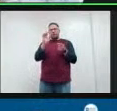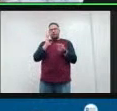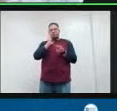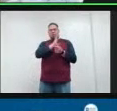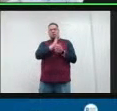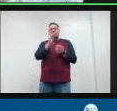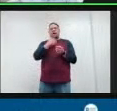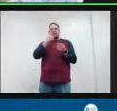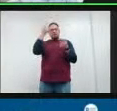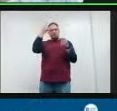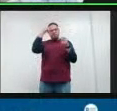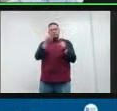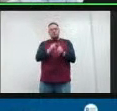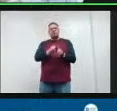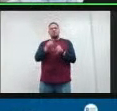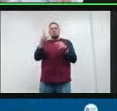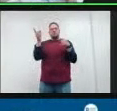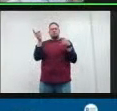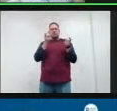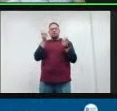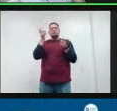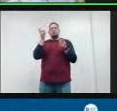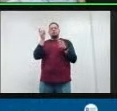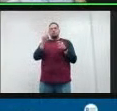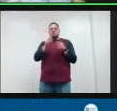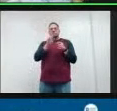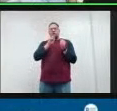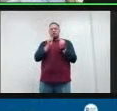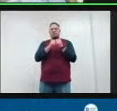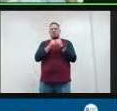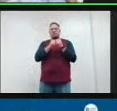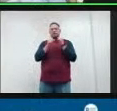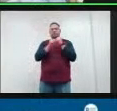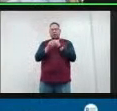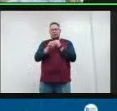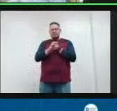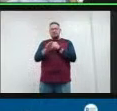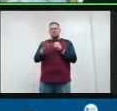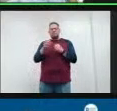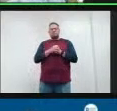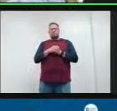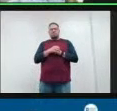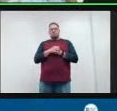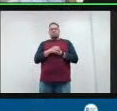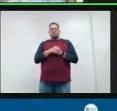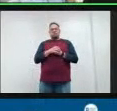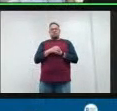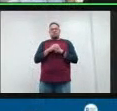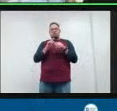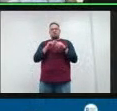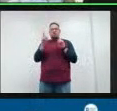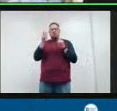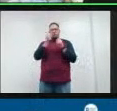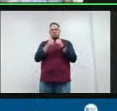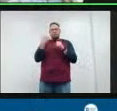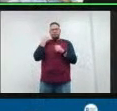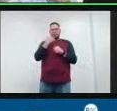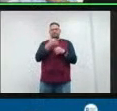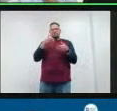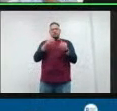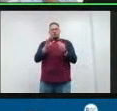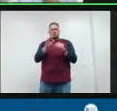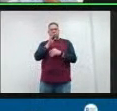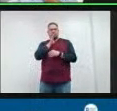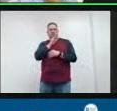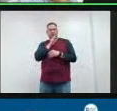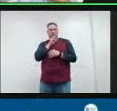agree. Chair should speak to the press if it is representing the board. But each one of us are allowed to speak as